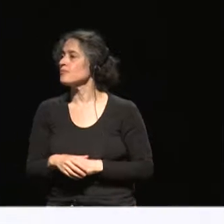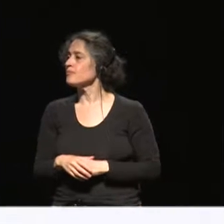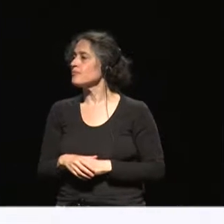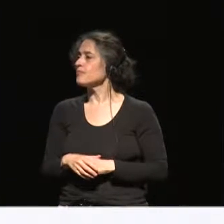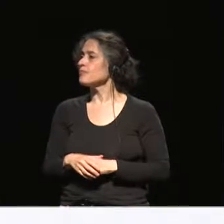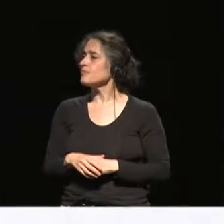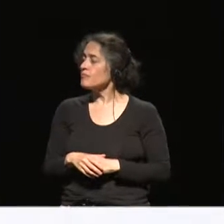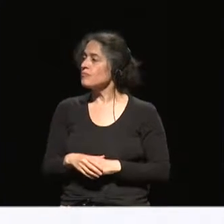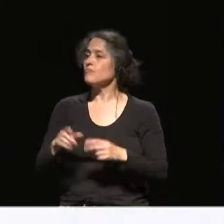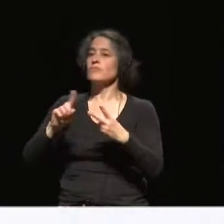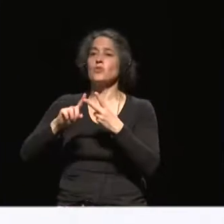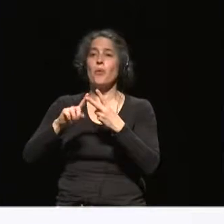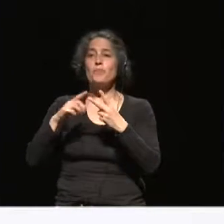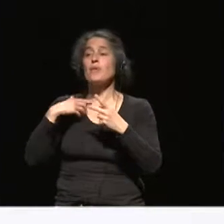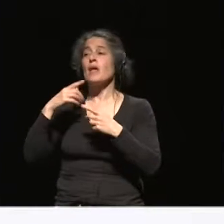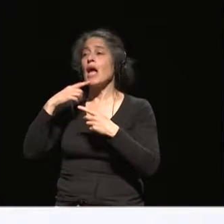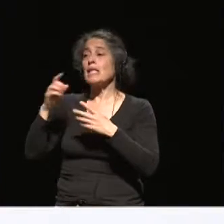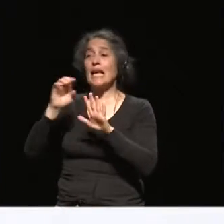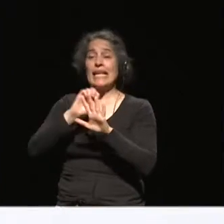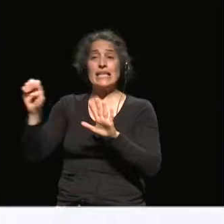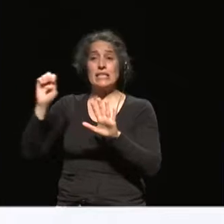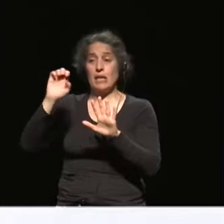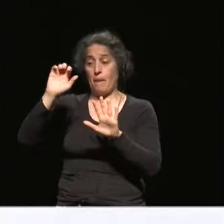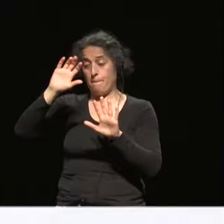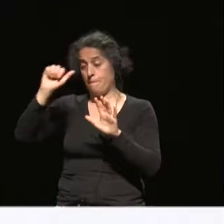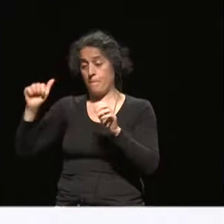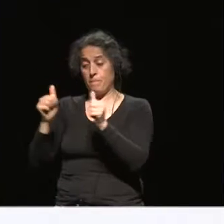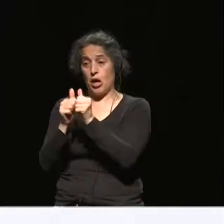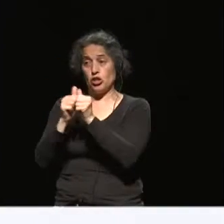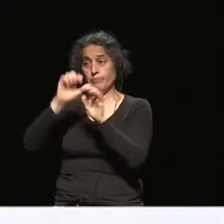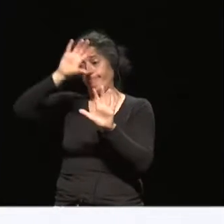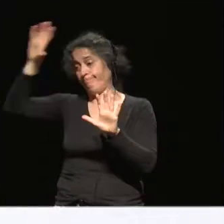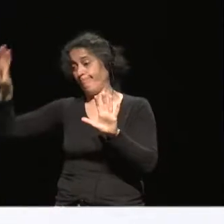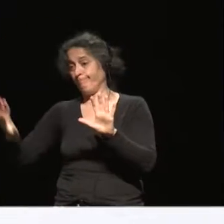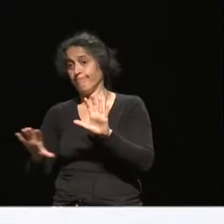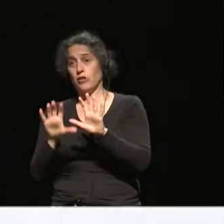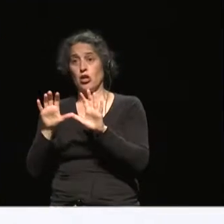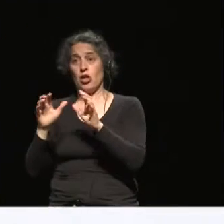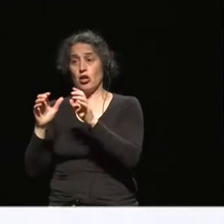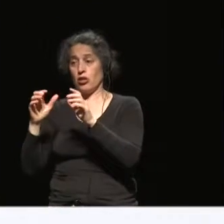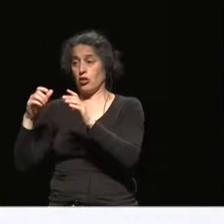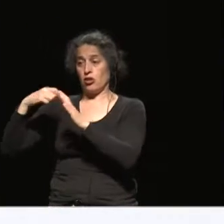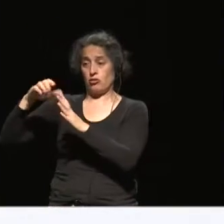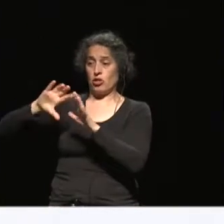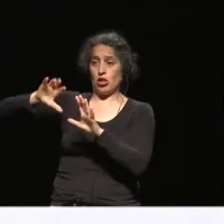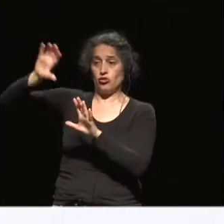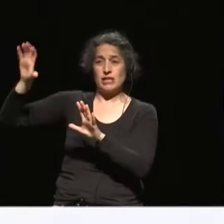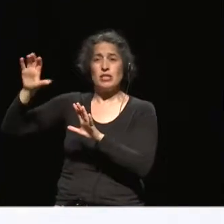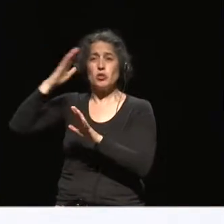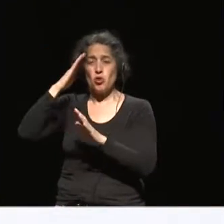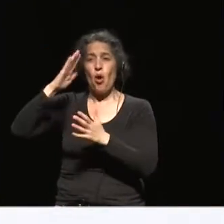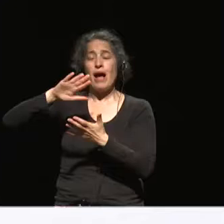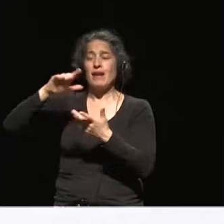support to Eastern Partnership countries. As I mentioned, one of the most leading projects are decentralization reform